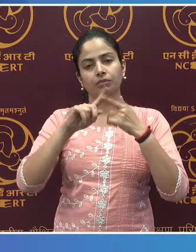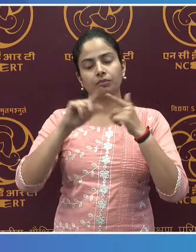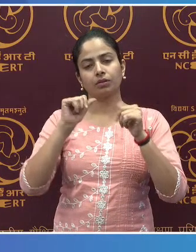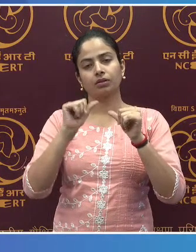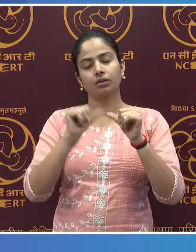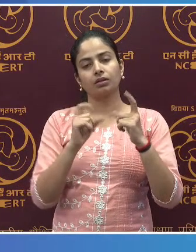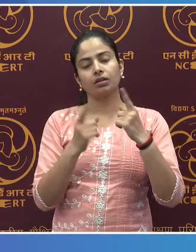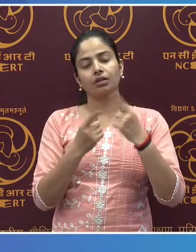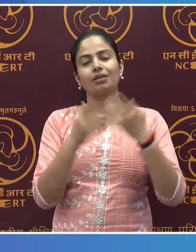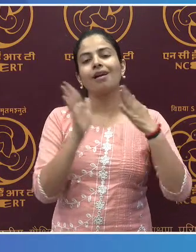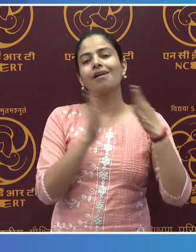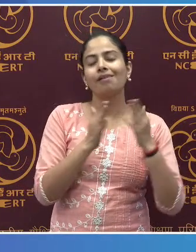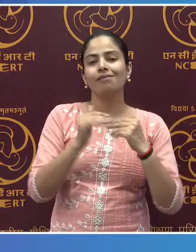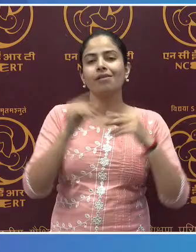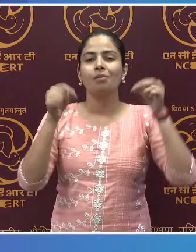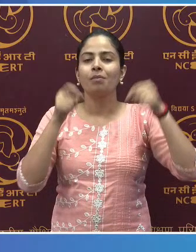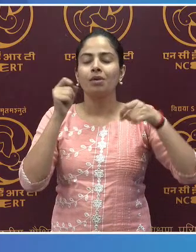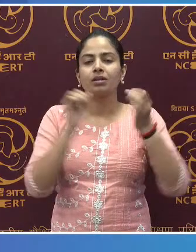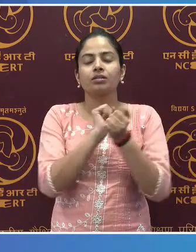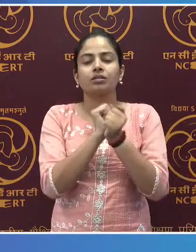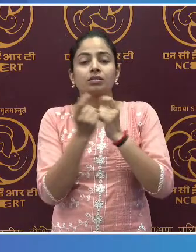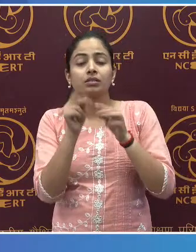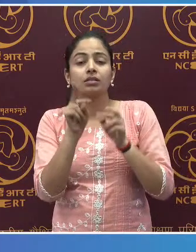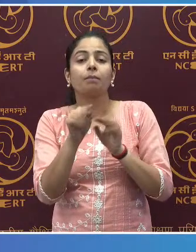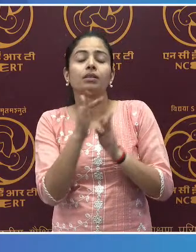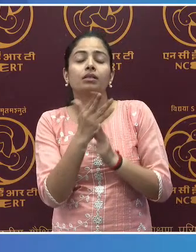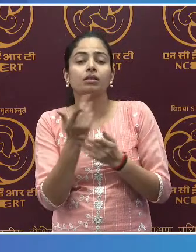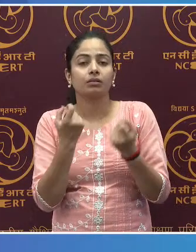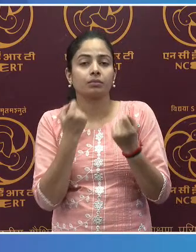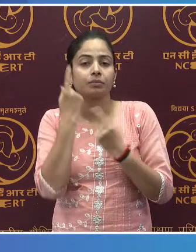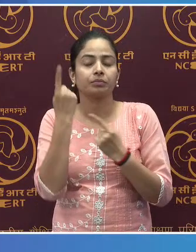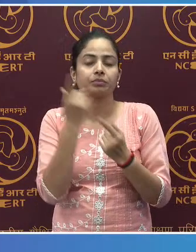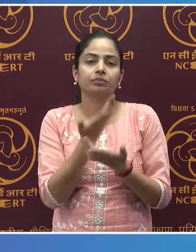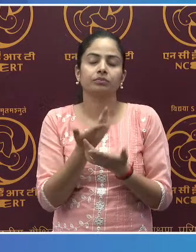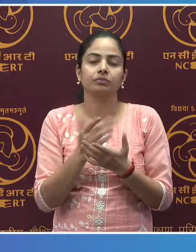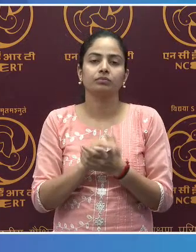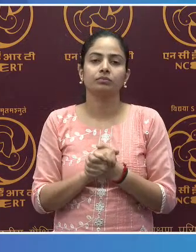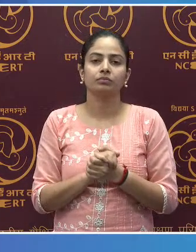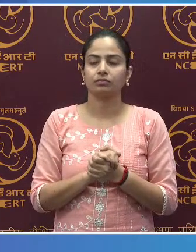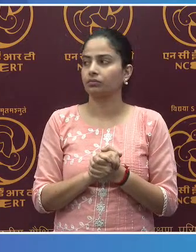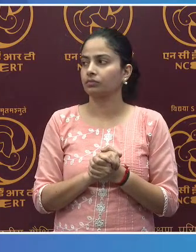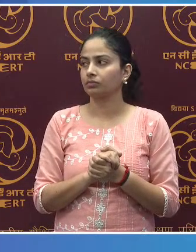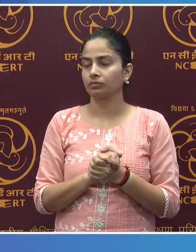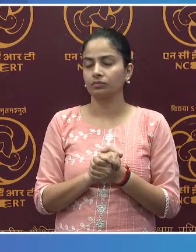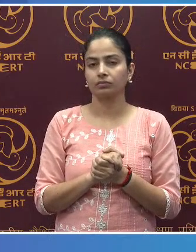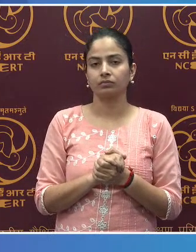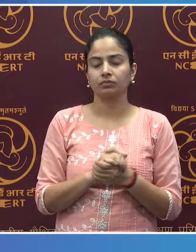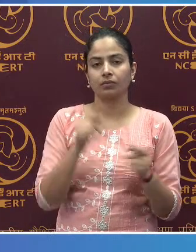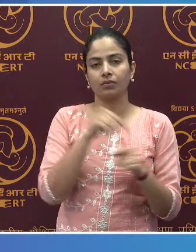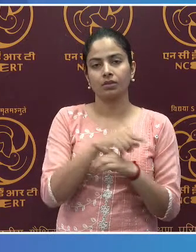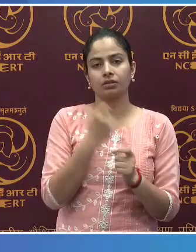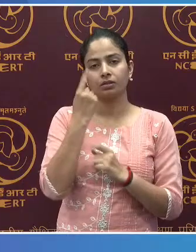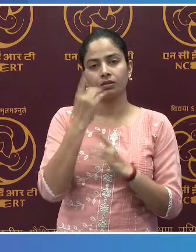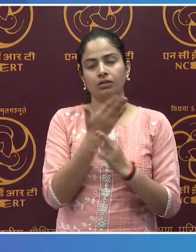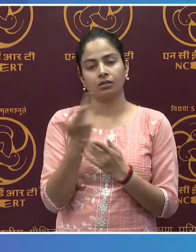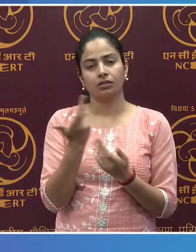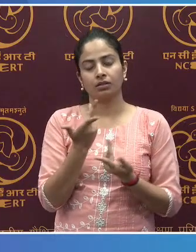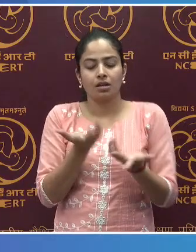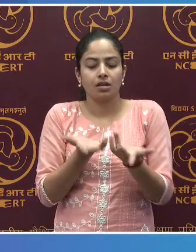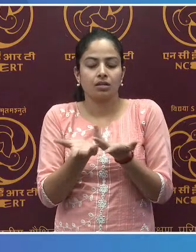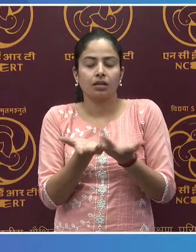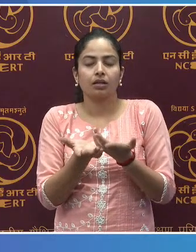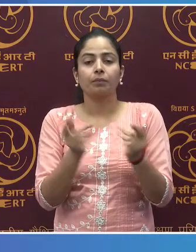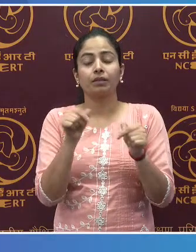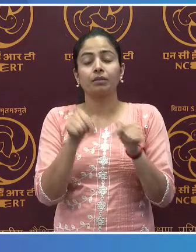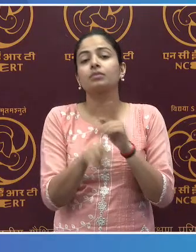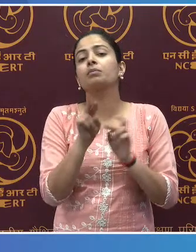world and oneself anew. It means that in order to understand this chapter, in order to get the very brief idea what we are going to discuss in this